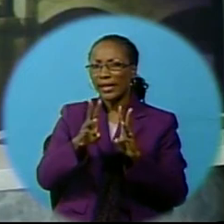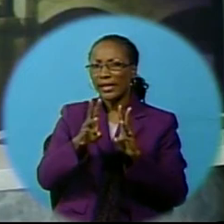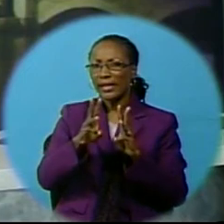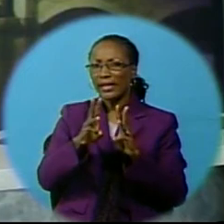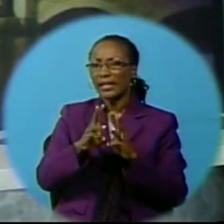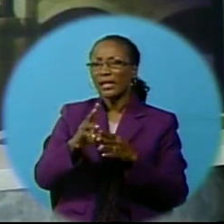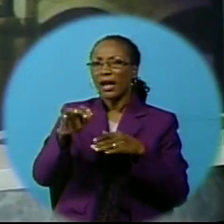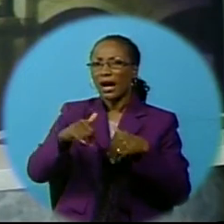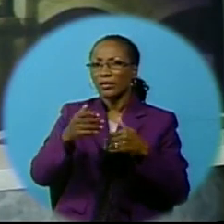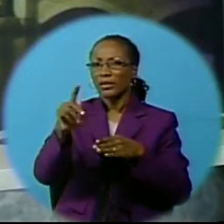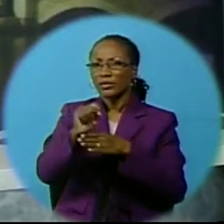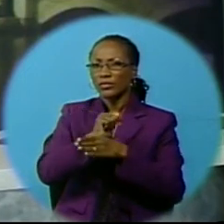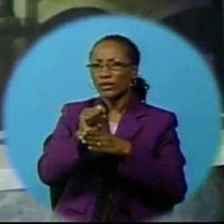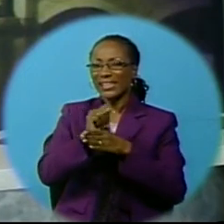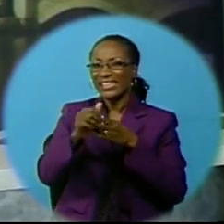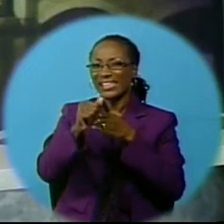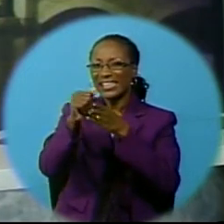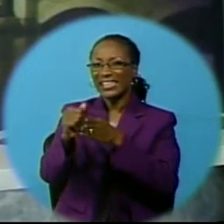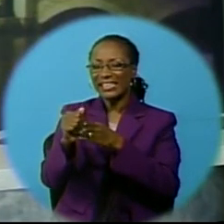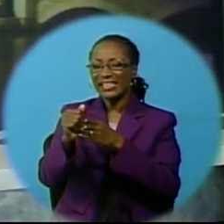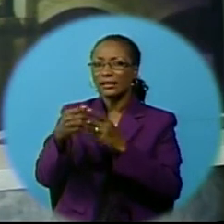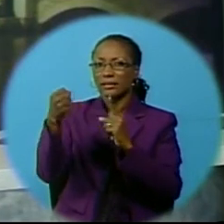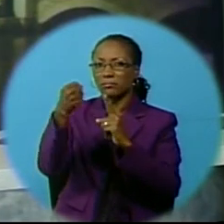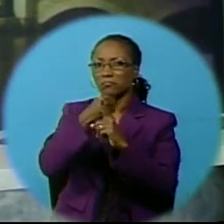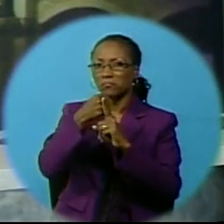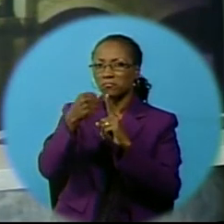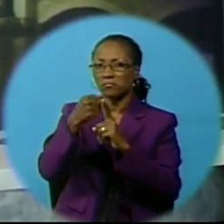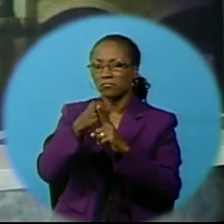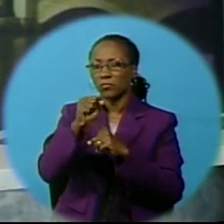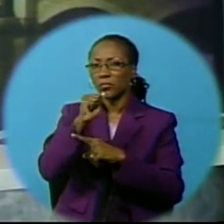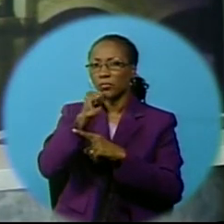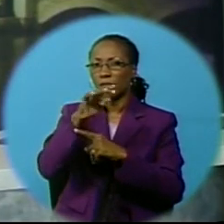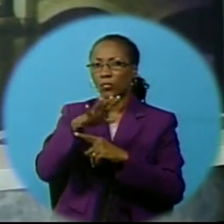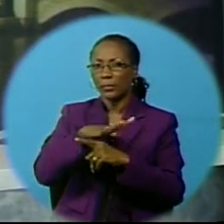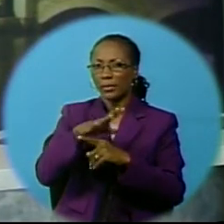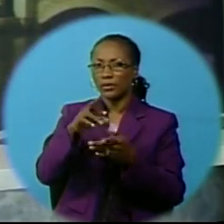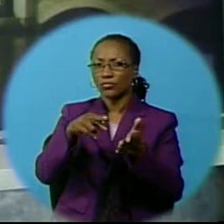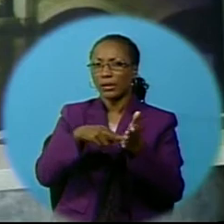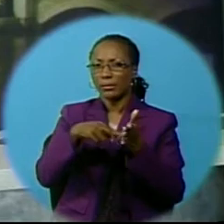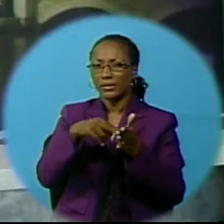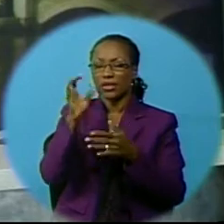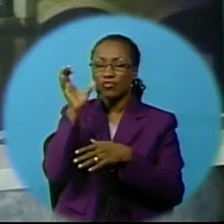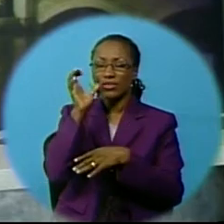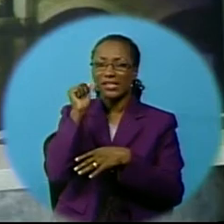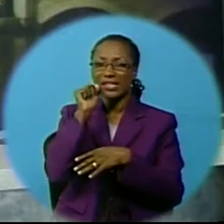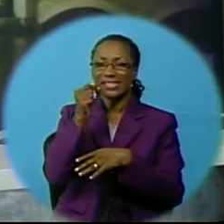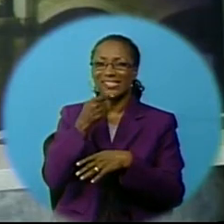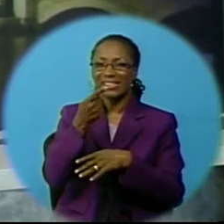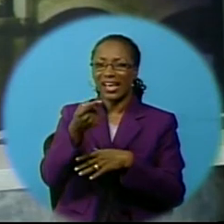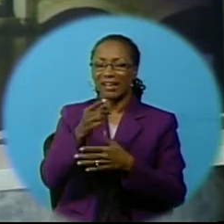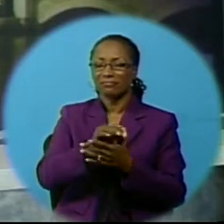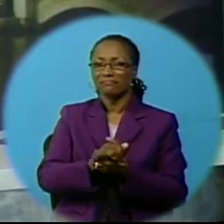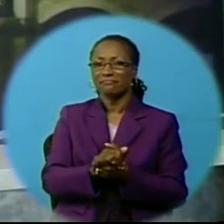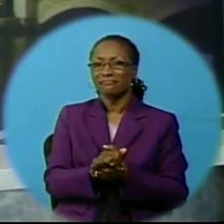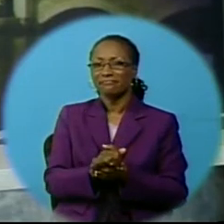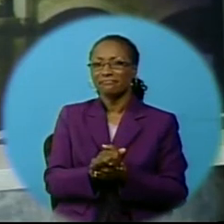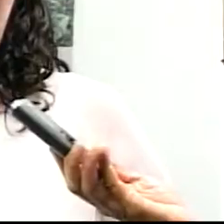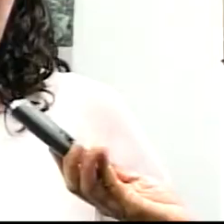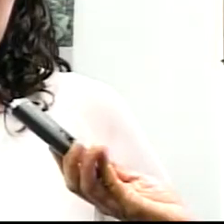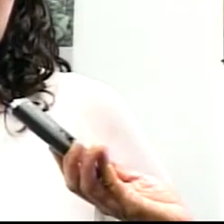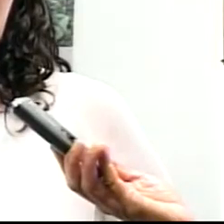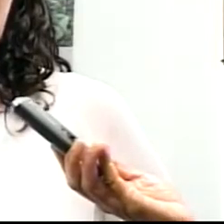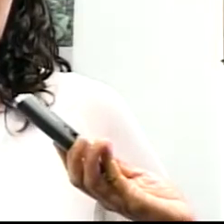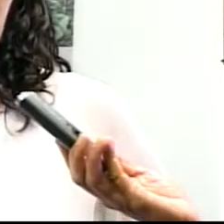could lead them to domestic violence. This from United Nations Women's Representative Christine Arab. What